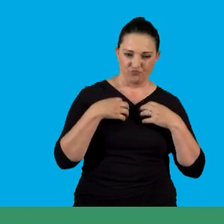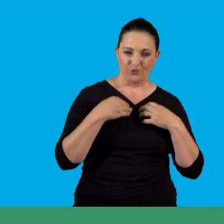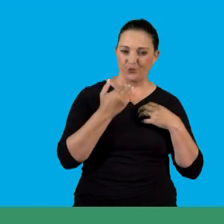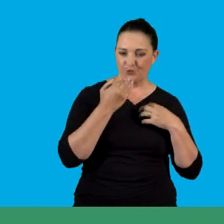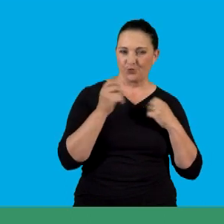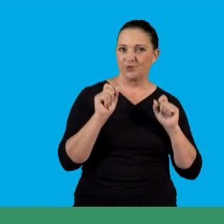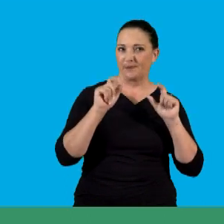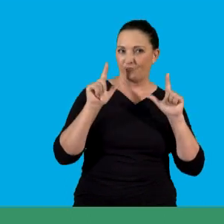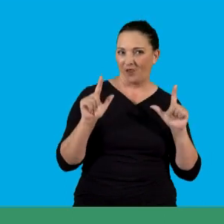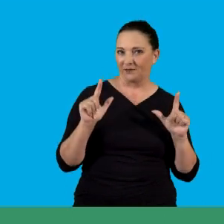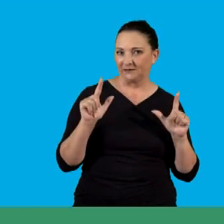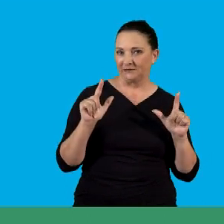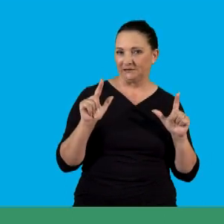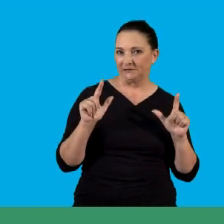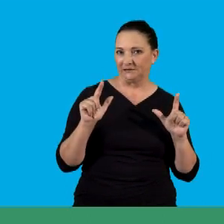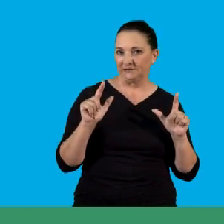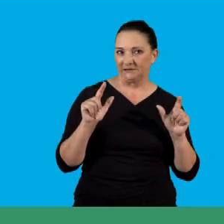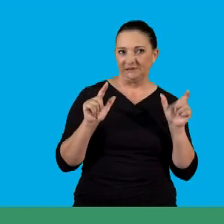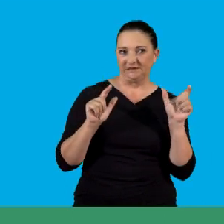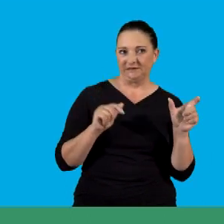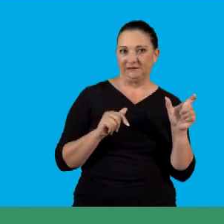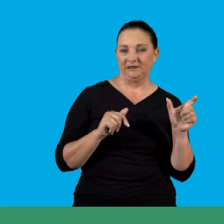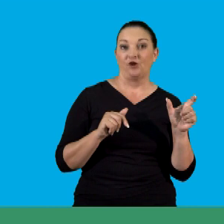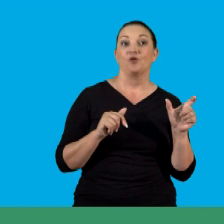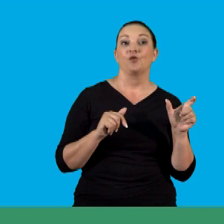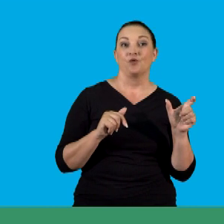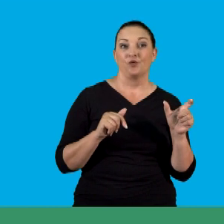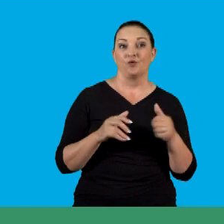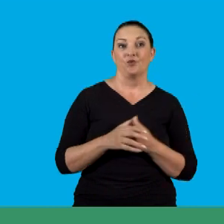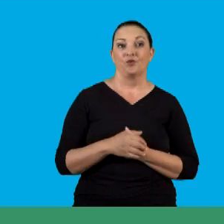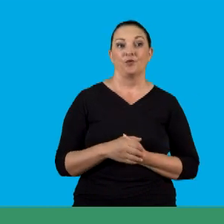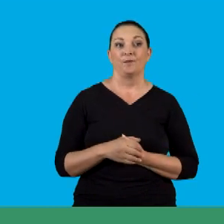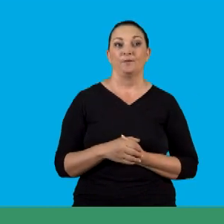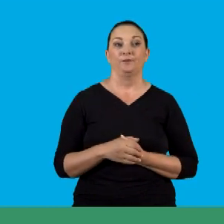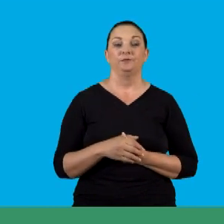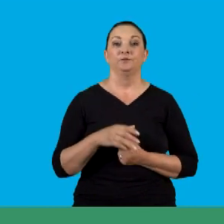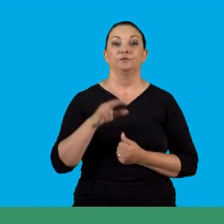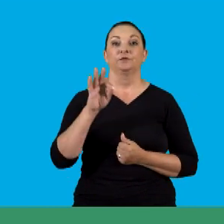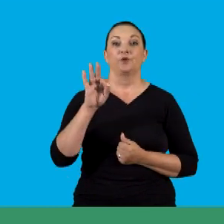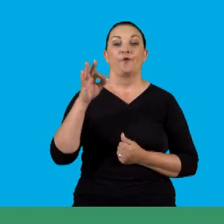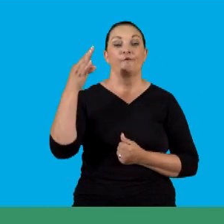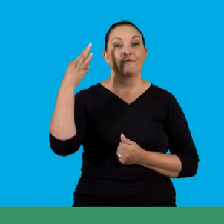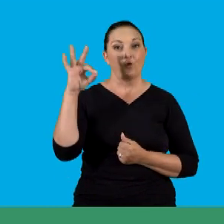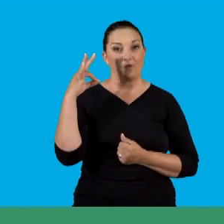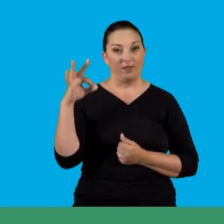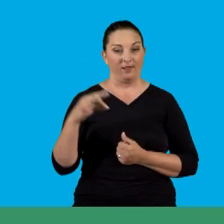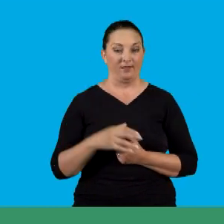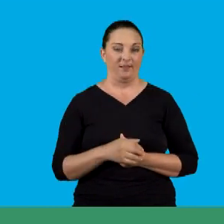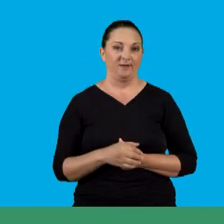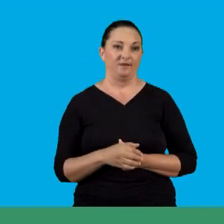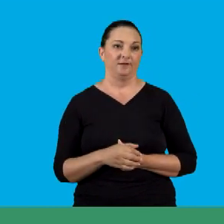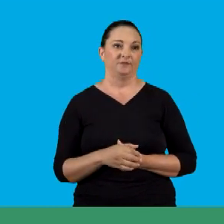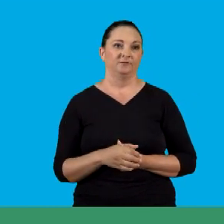So it's found in it's the formal sector. So the correct answer here would be formal.